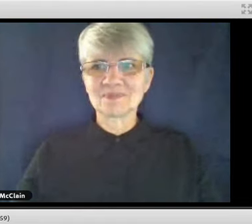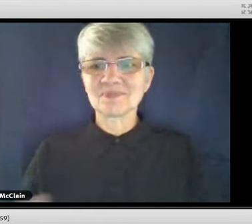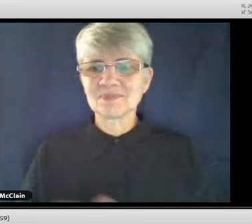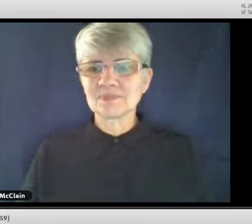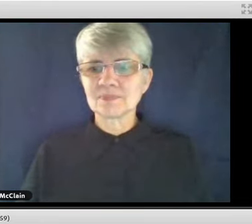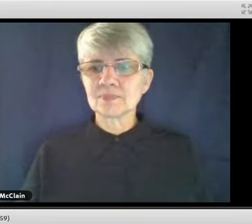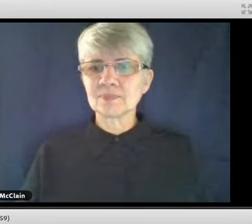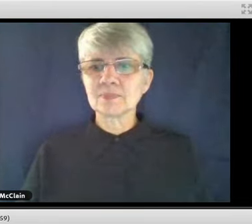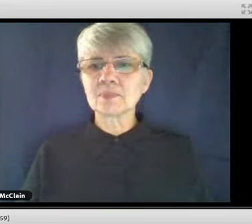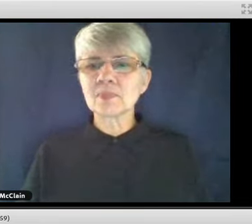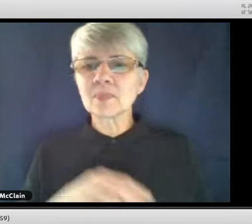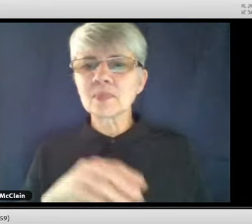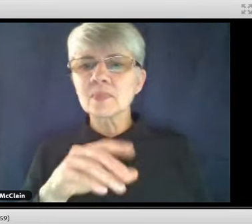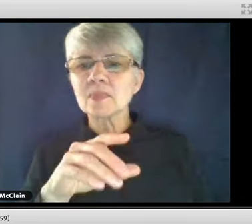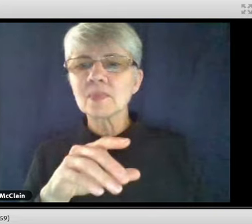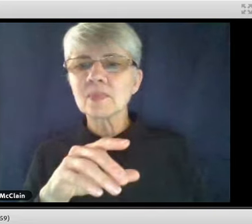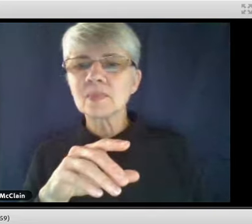Natalia, yeah.